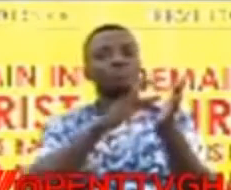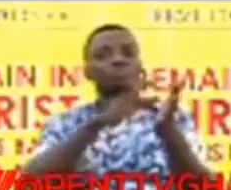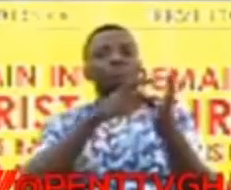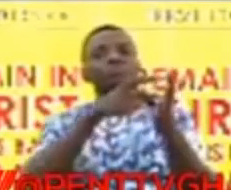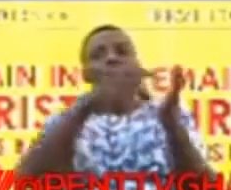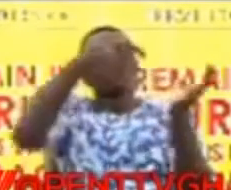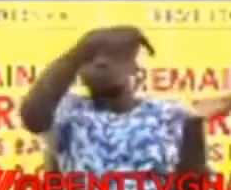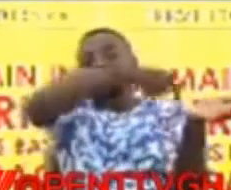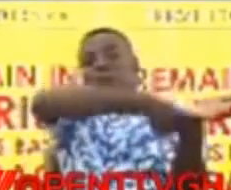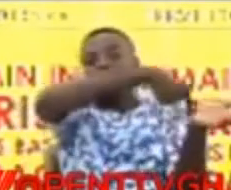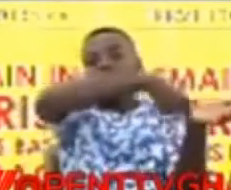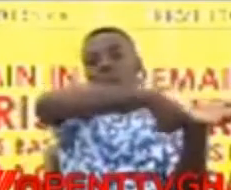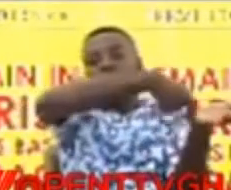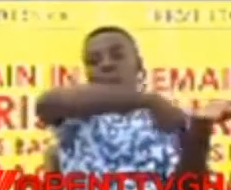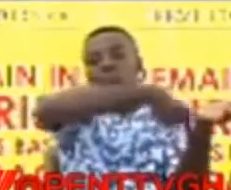big medical bills.